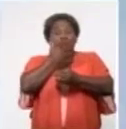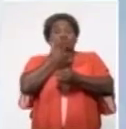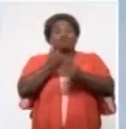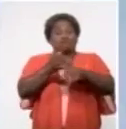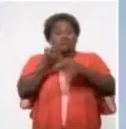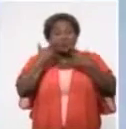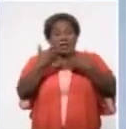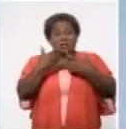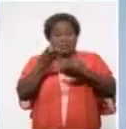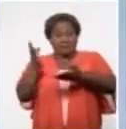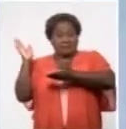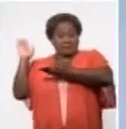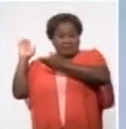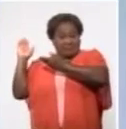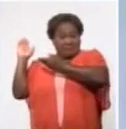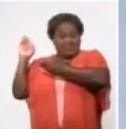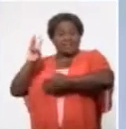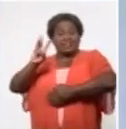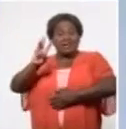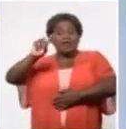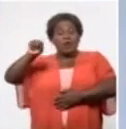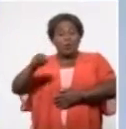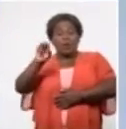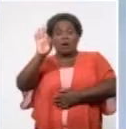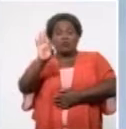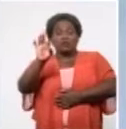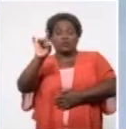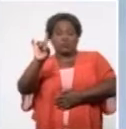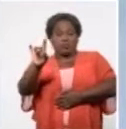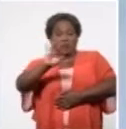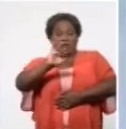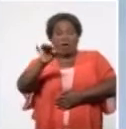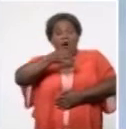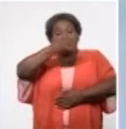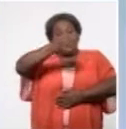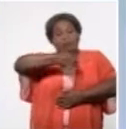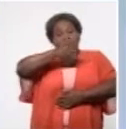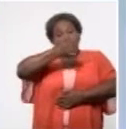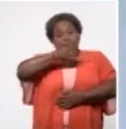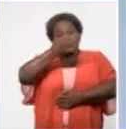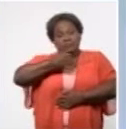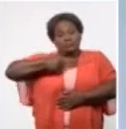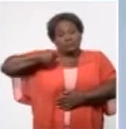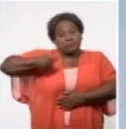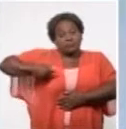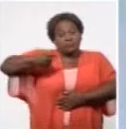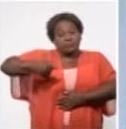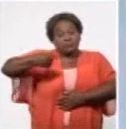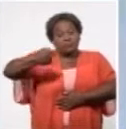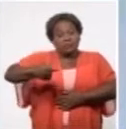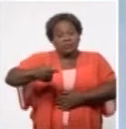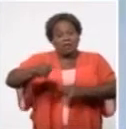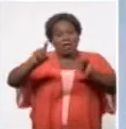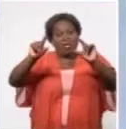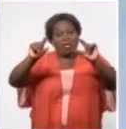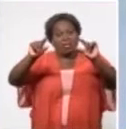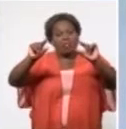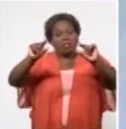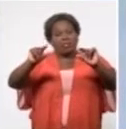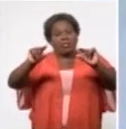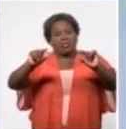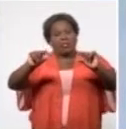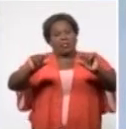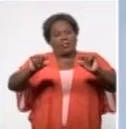Cuba, with 3.89%, although it decreases every day. What proves the good work that's been done